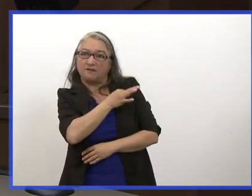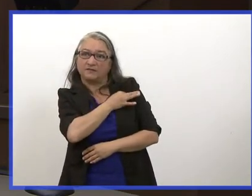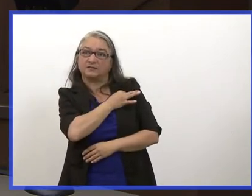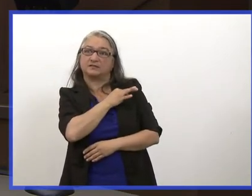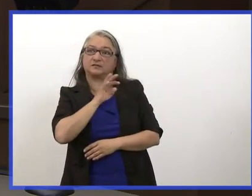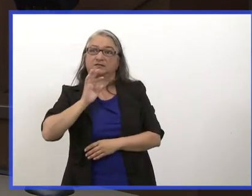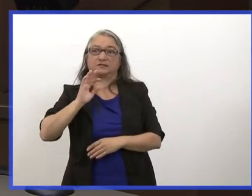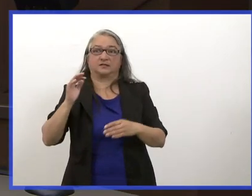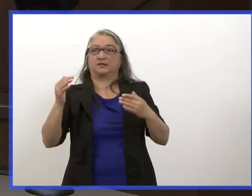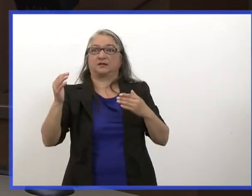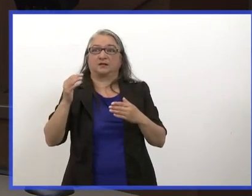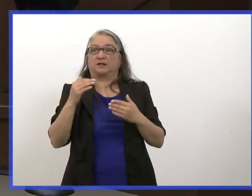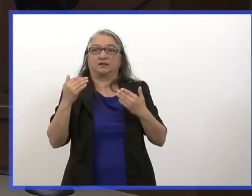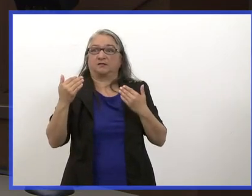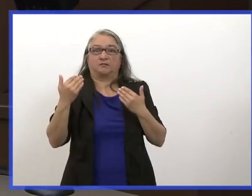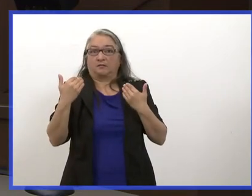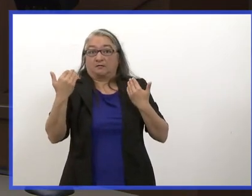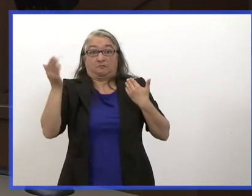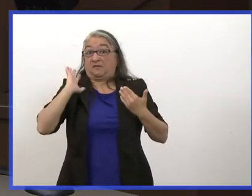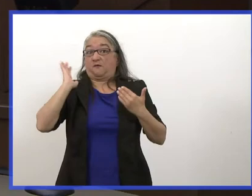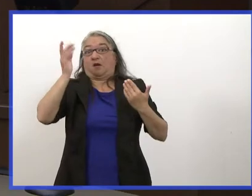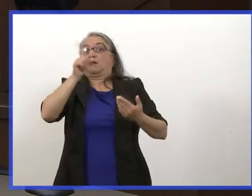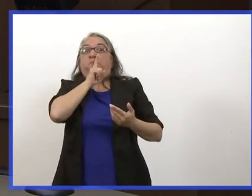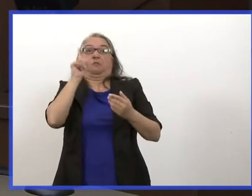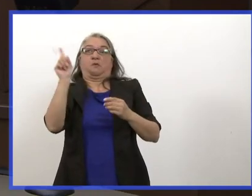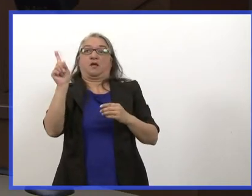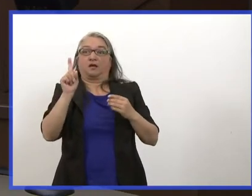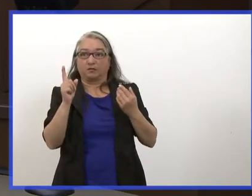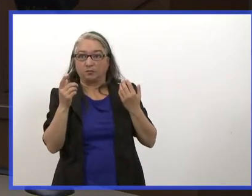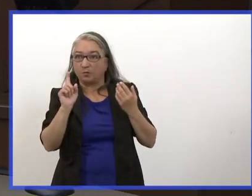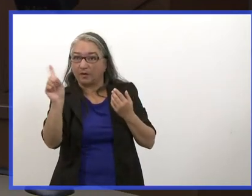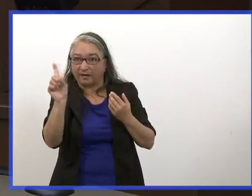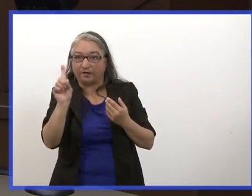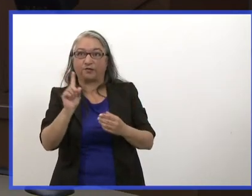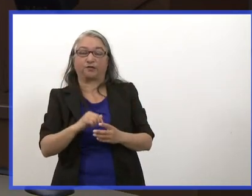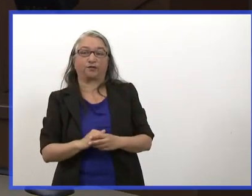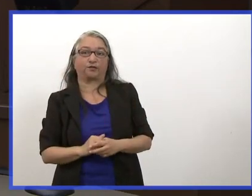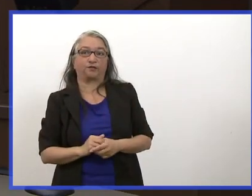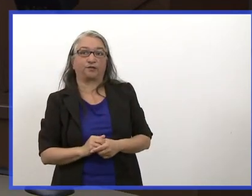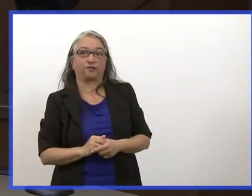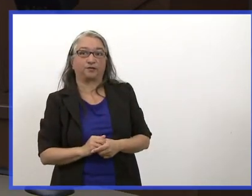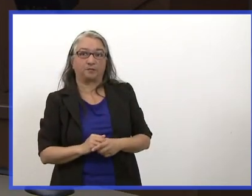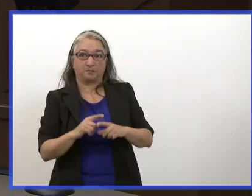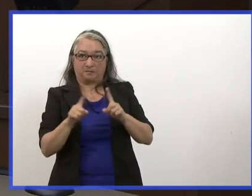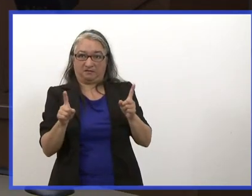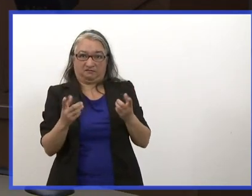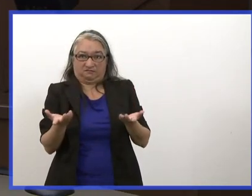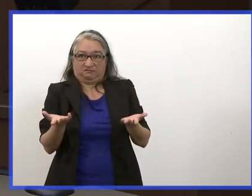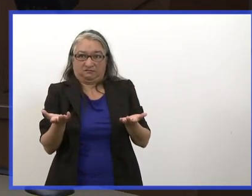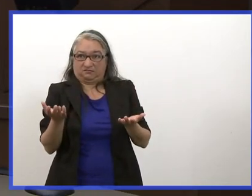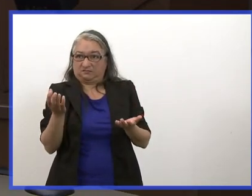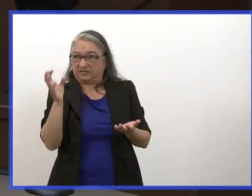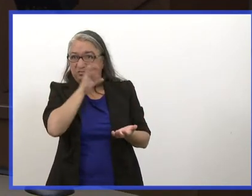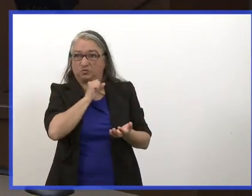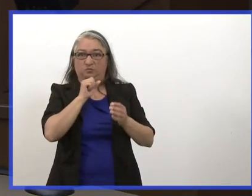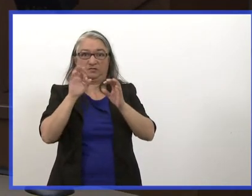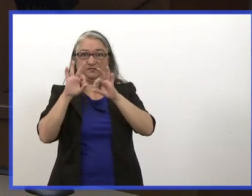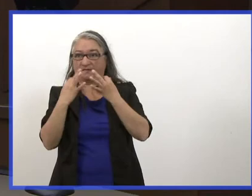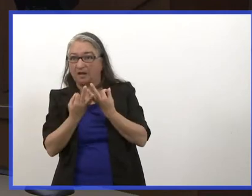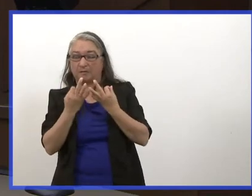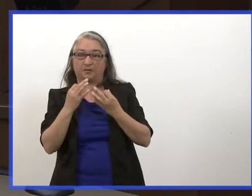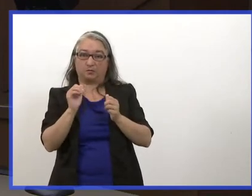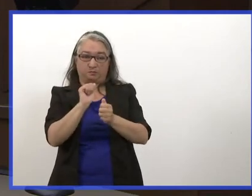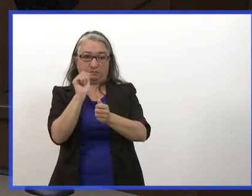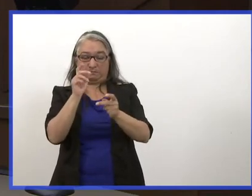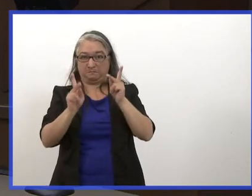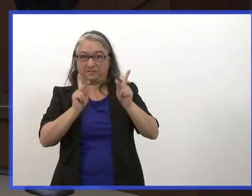quote, public risk. But quite frankly, I would assume there's a risk to the family members of the people who work there. A lot of people don't have the